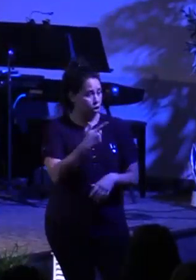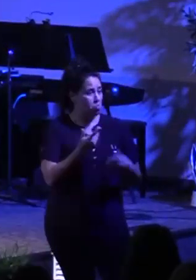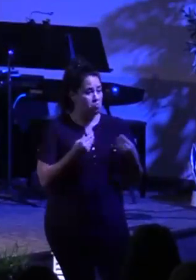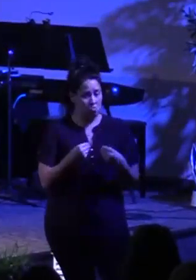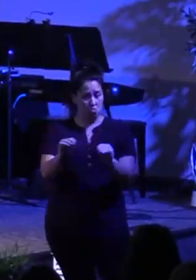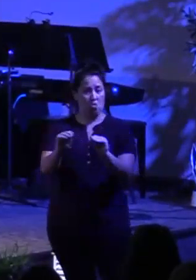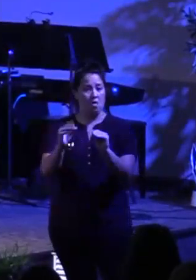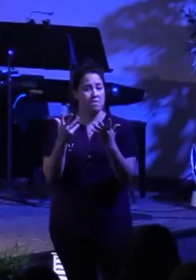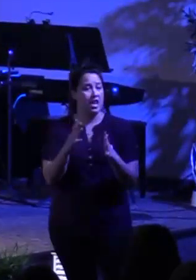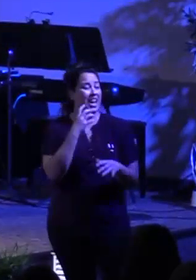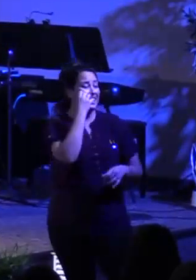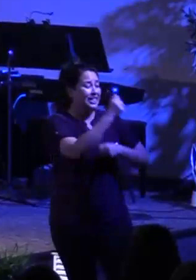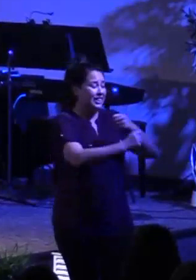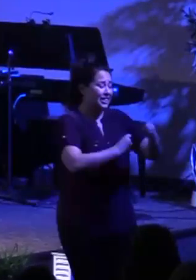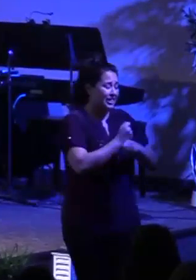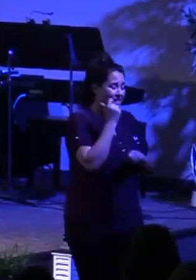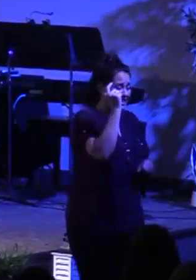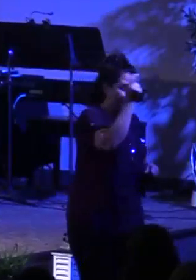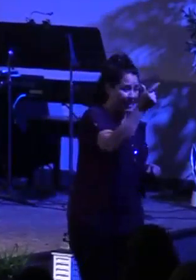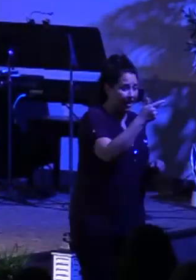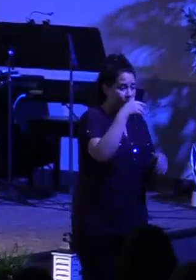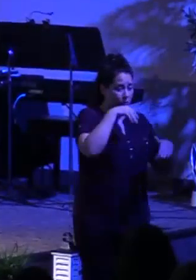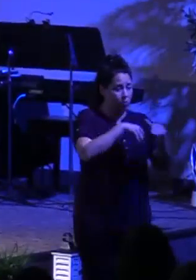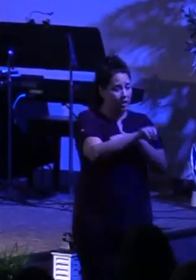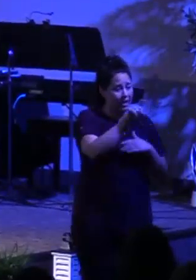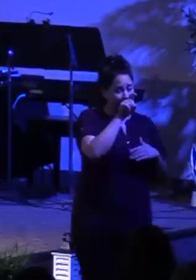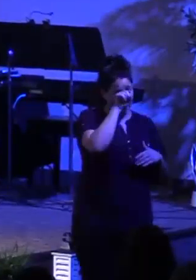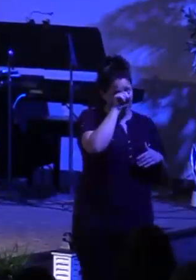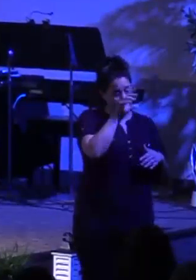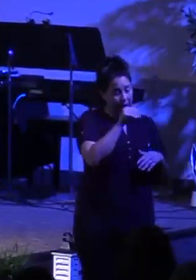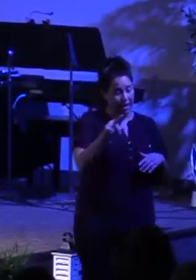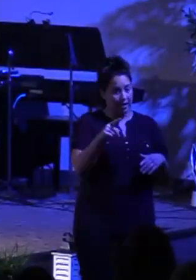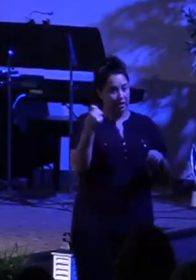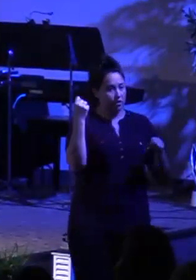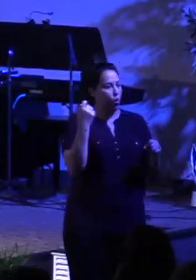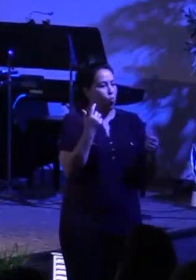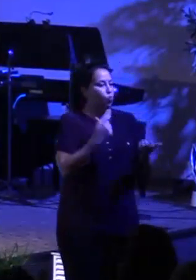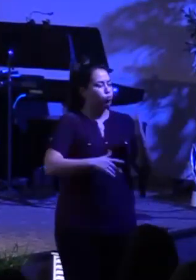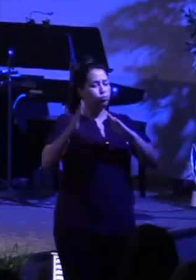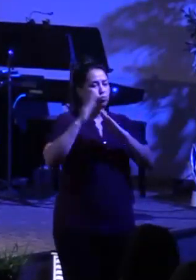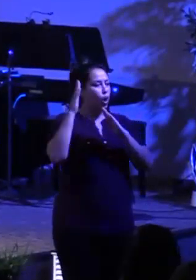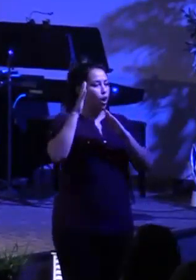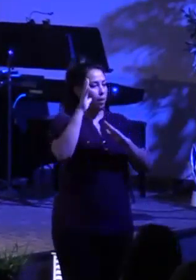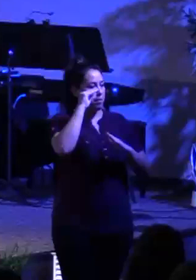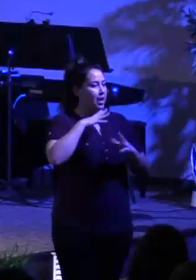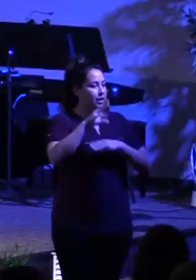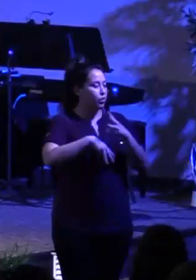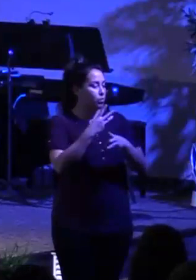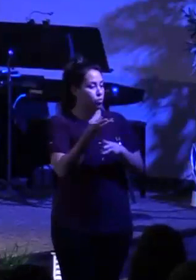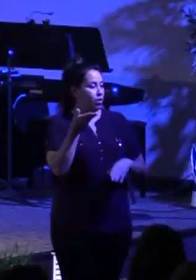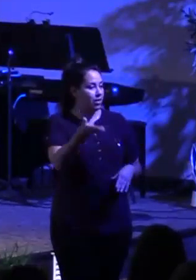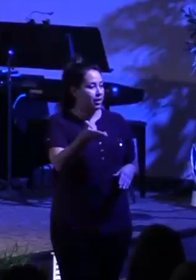presence of the most powerful man in Egypt, who is now Joseph. And this is what he tells them in Genesis 45:5. And now do